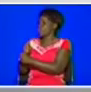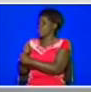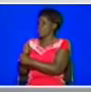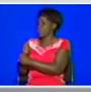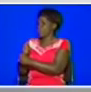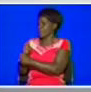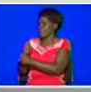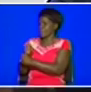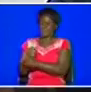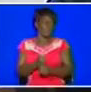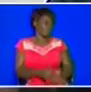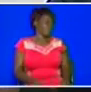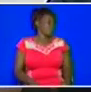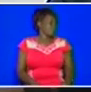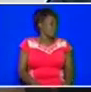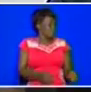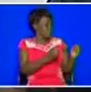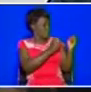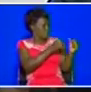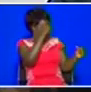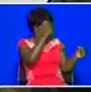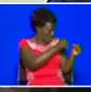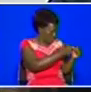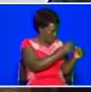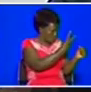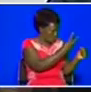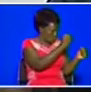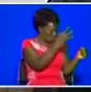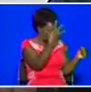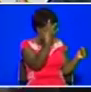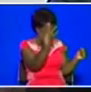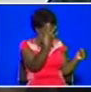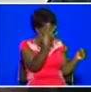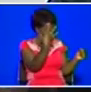economic. I'll come to the socioeconomic. Yeah, yeah. If you go back to